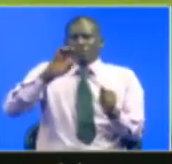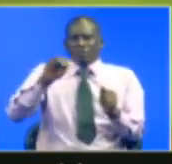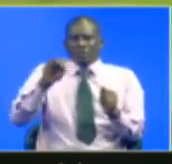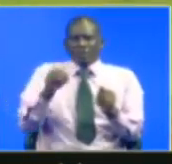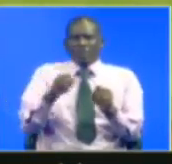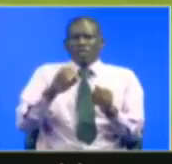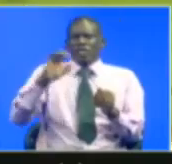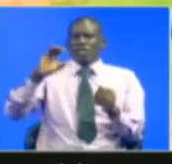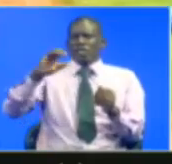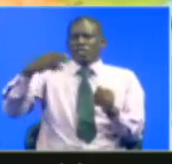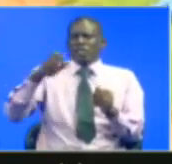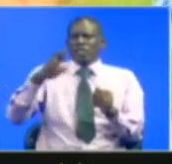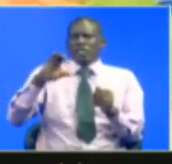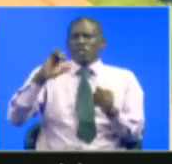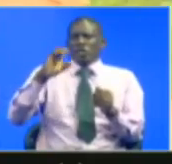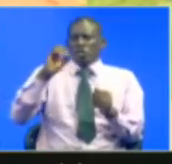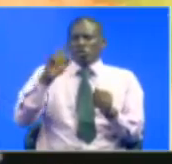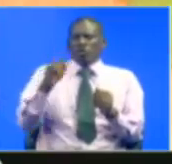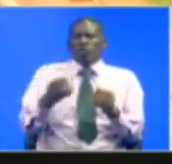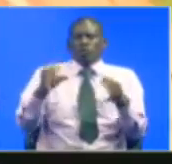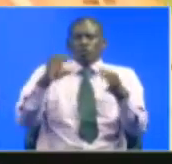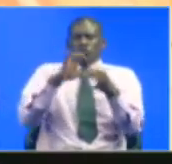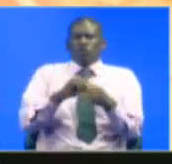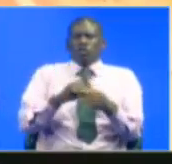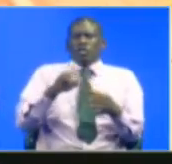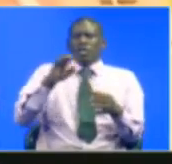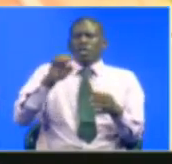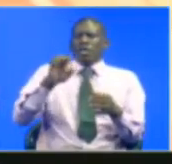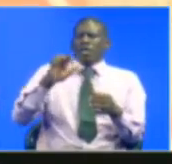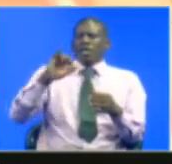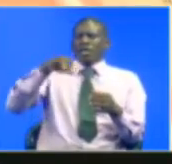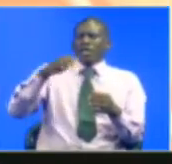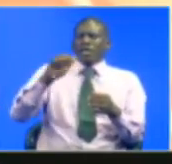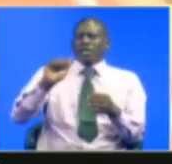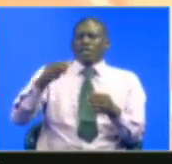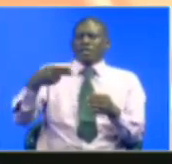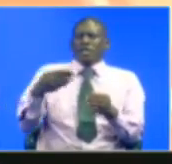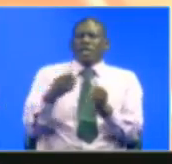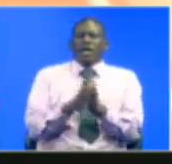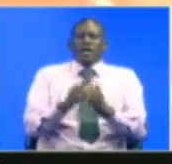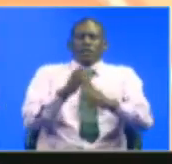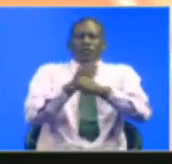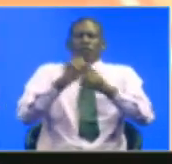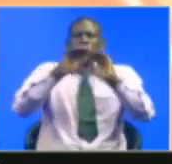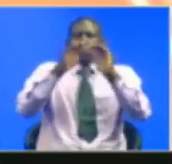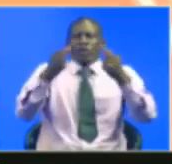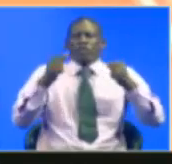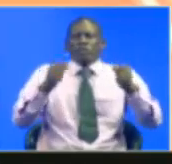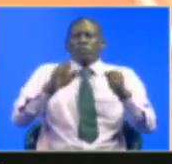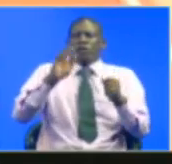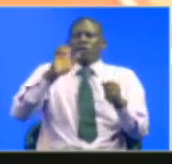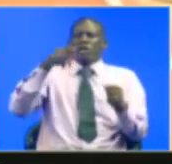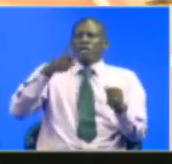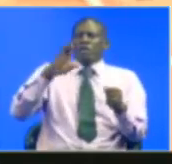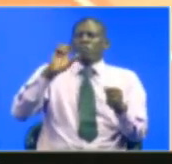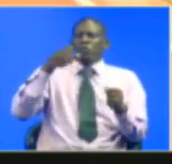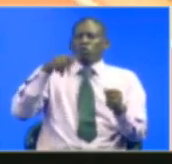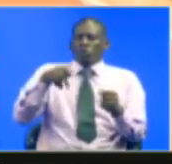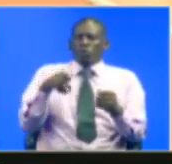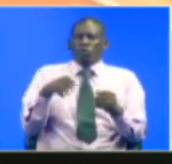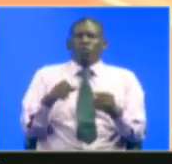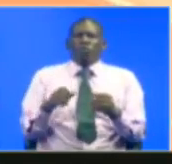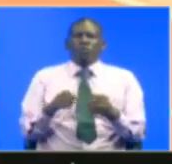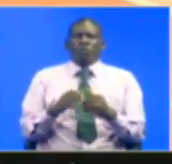Cheruiyot joined Beijing World Silver medalist Elijah Manangoi and defending world champion Asbel Kiprop in the hunt in London.